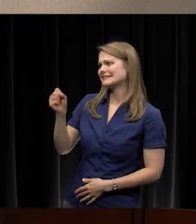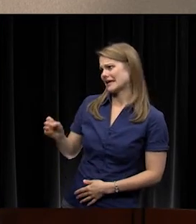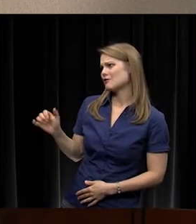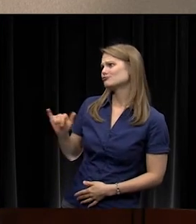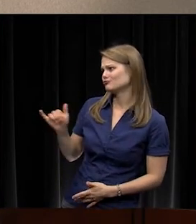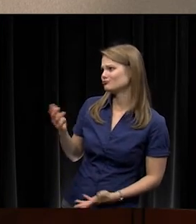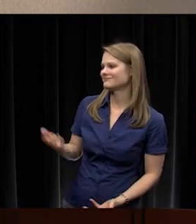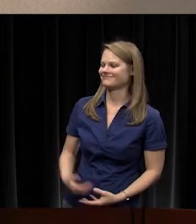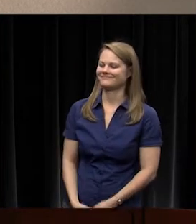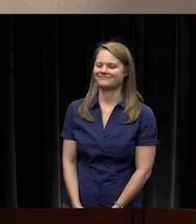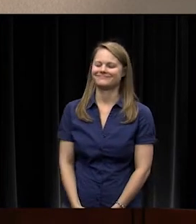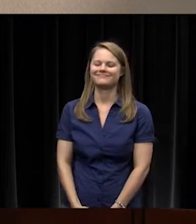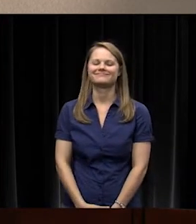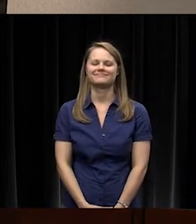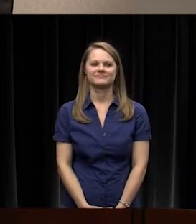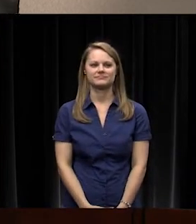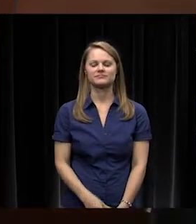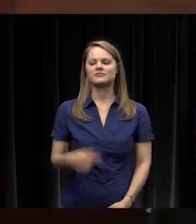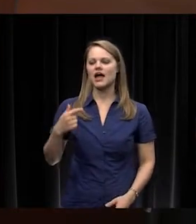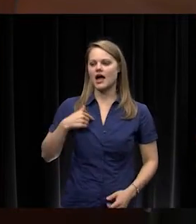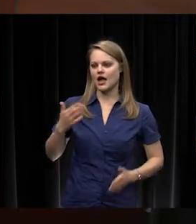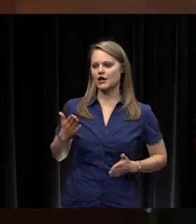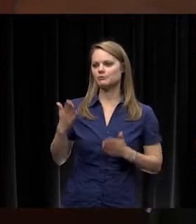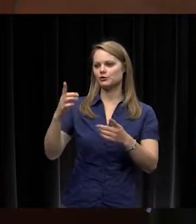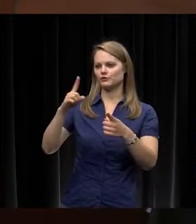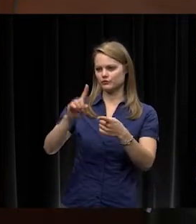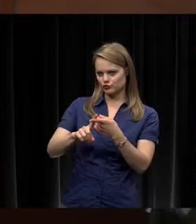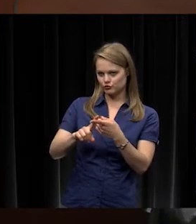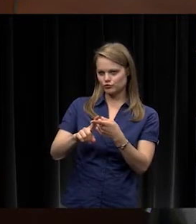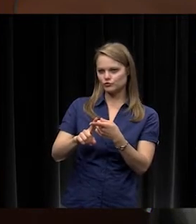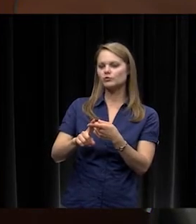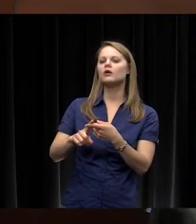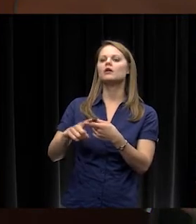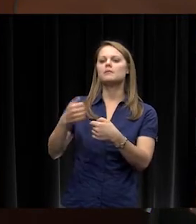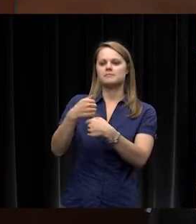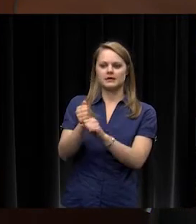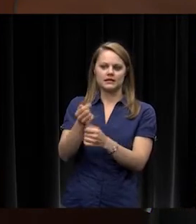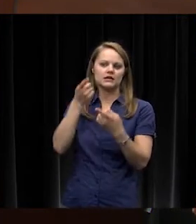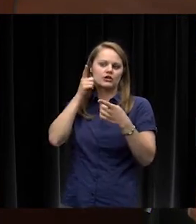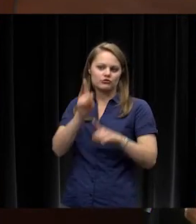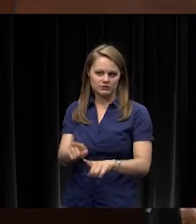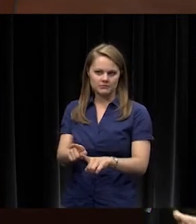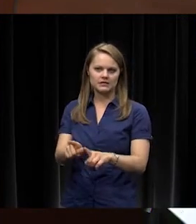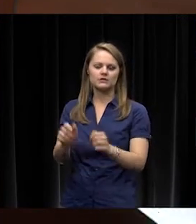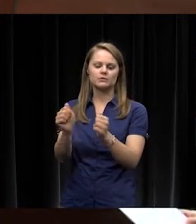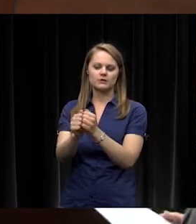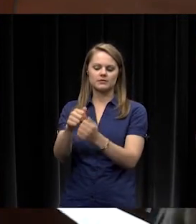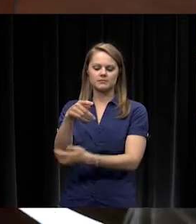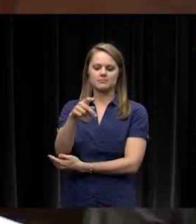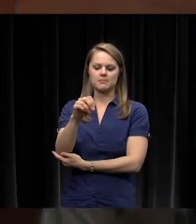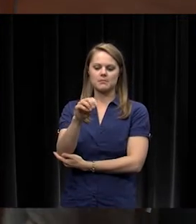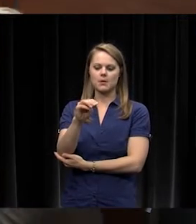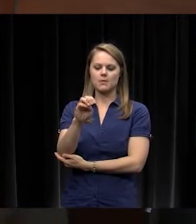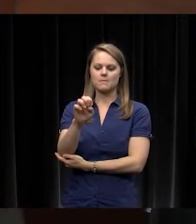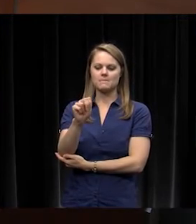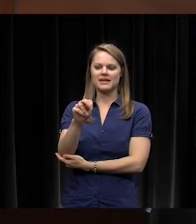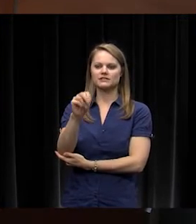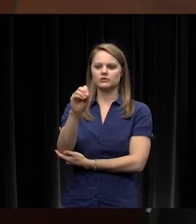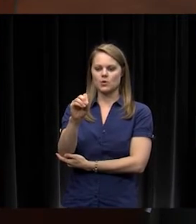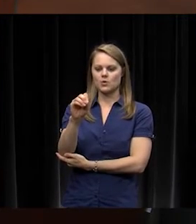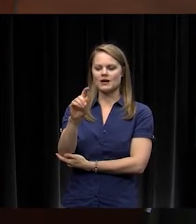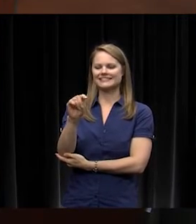laughs> I move to enter into a land lease agreement with Palmetto Tower as presented.